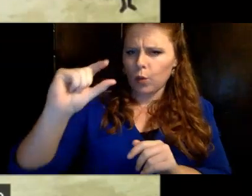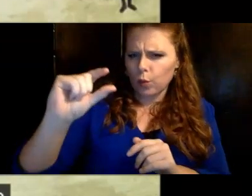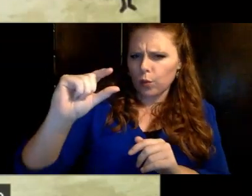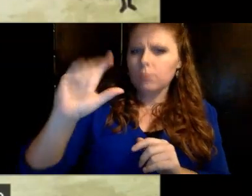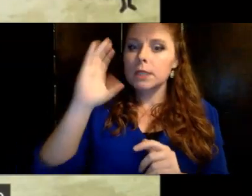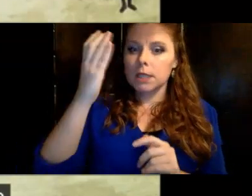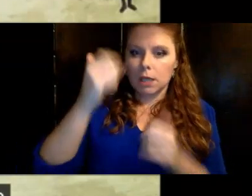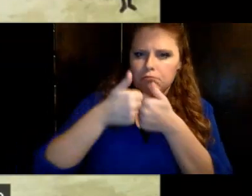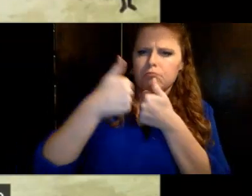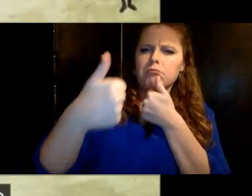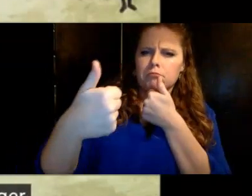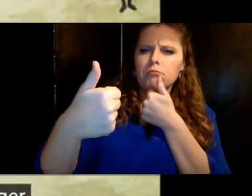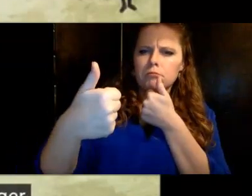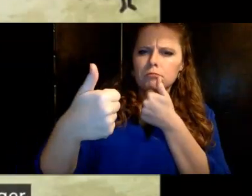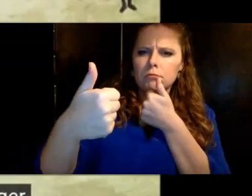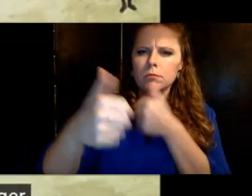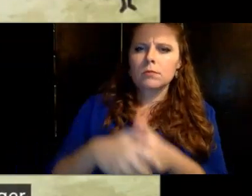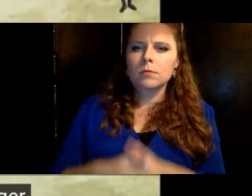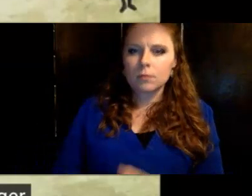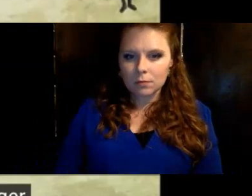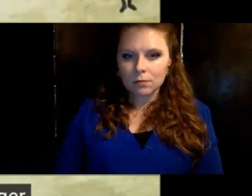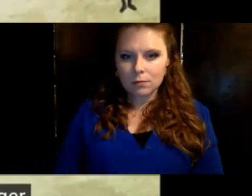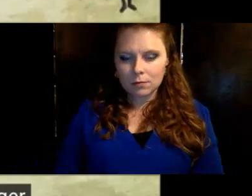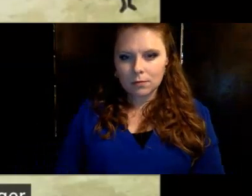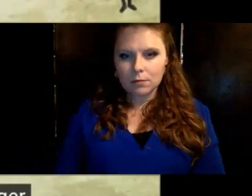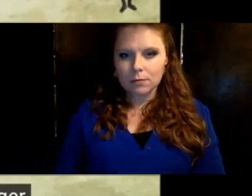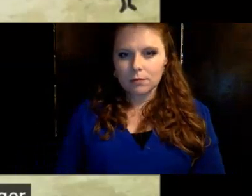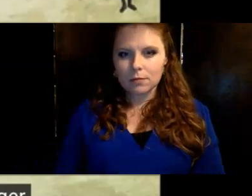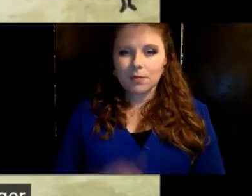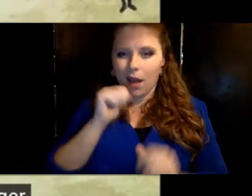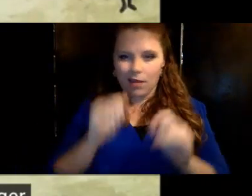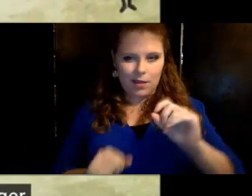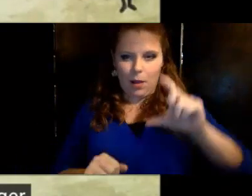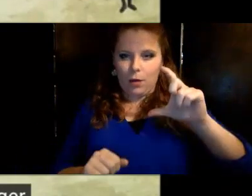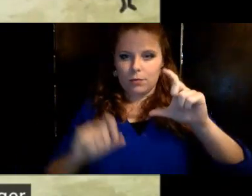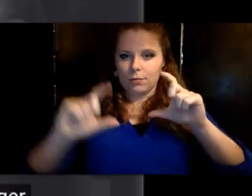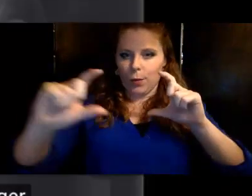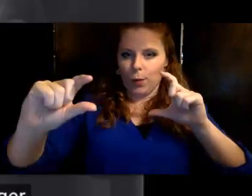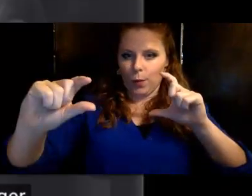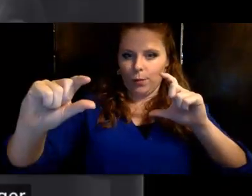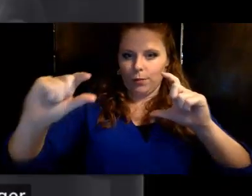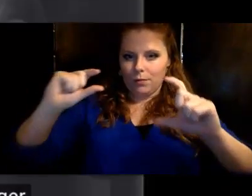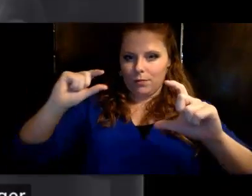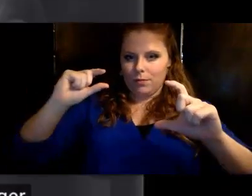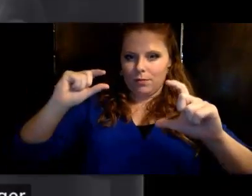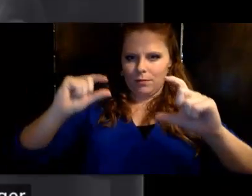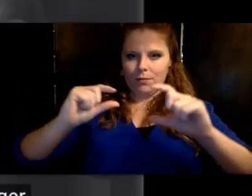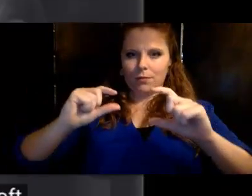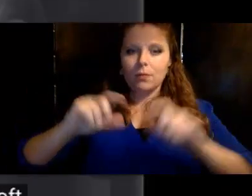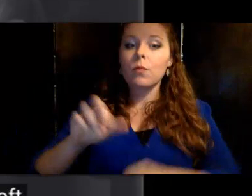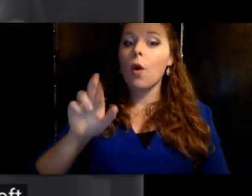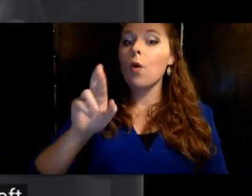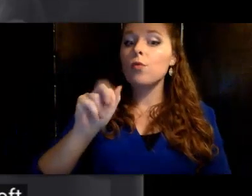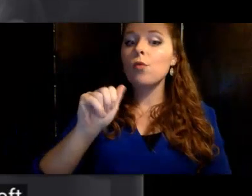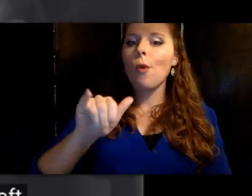Ben Shahn seem to be more distant and further away from the larger ones. Roy de Carava often